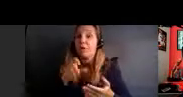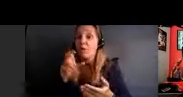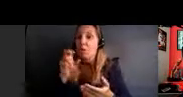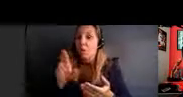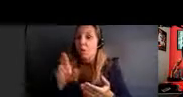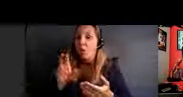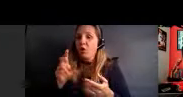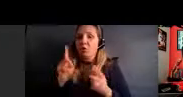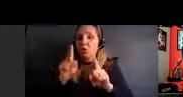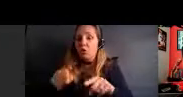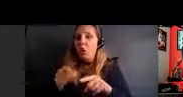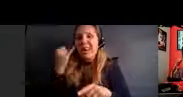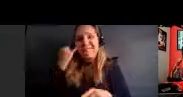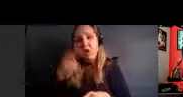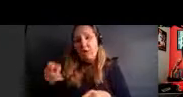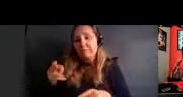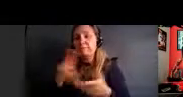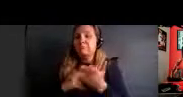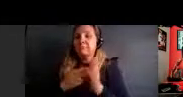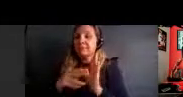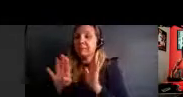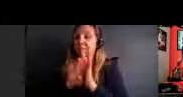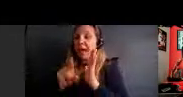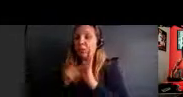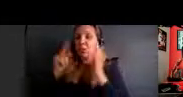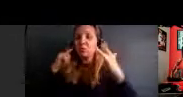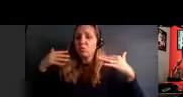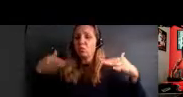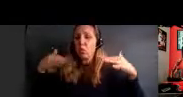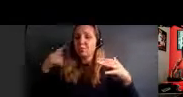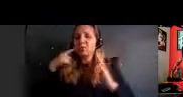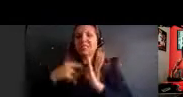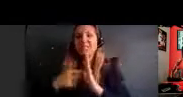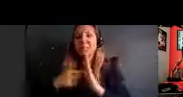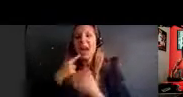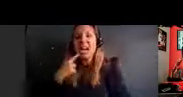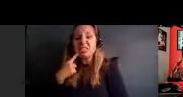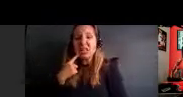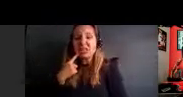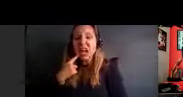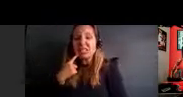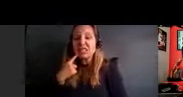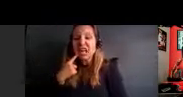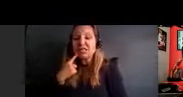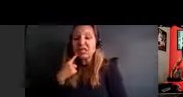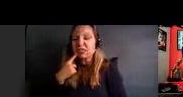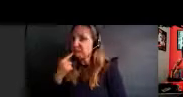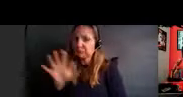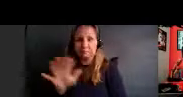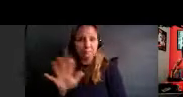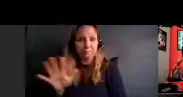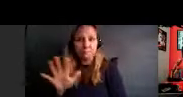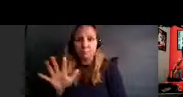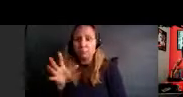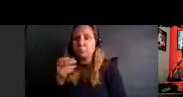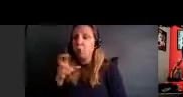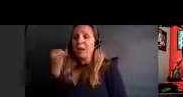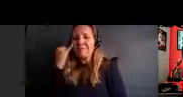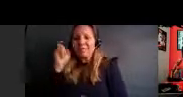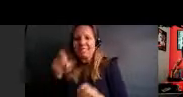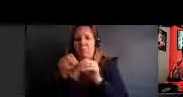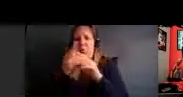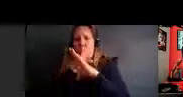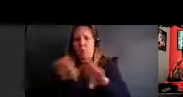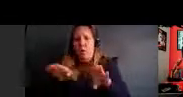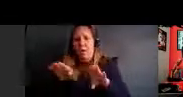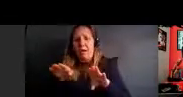minimizing background sounds. So avoiding things like chewing gum is probably important. And if you need to find a quieter environment, say, for